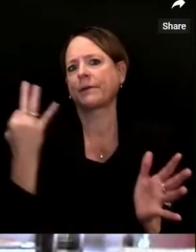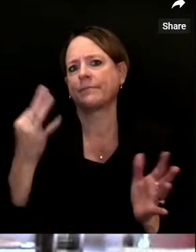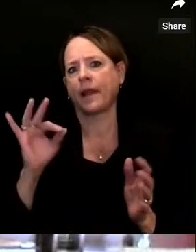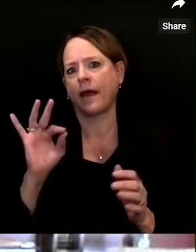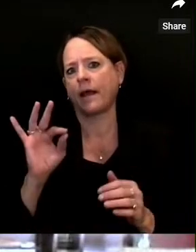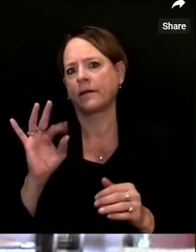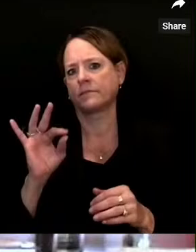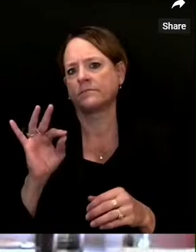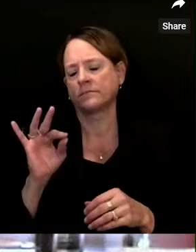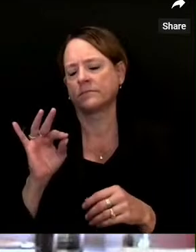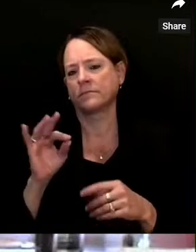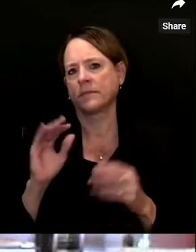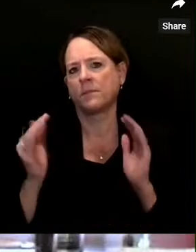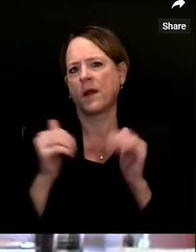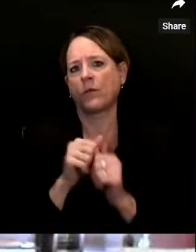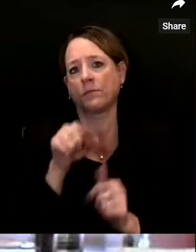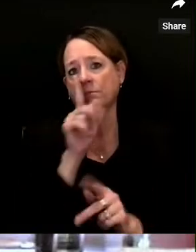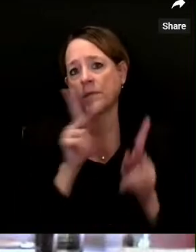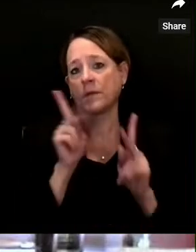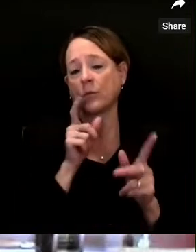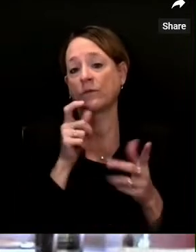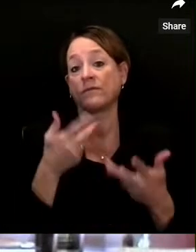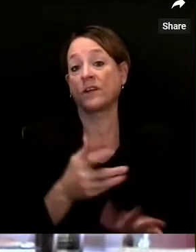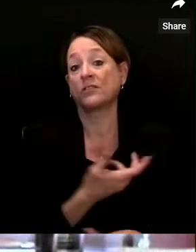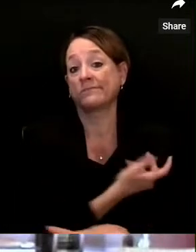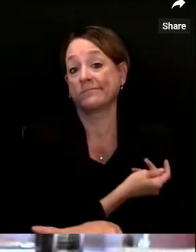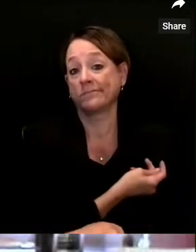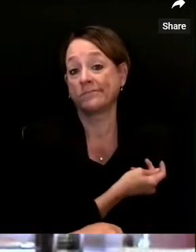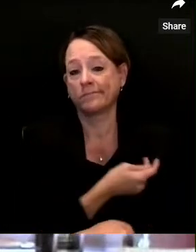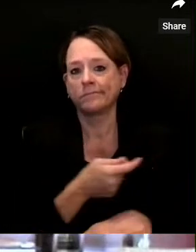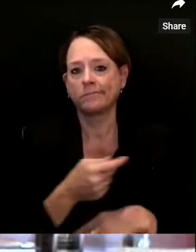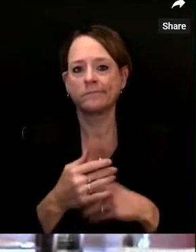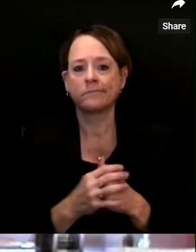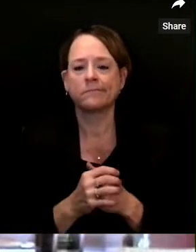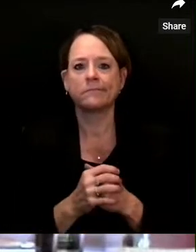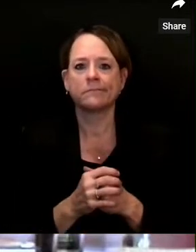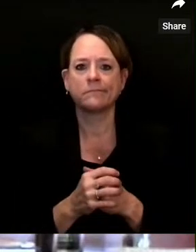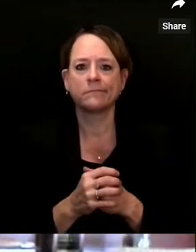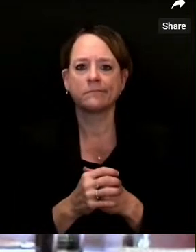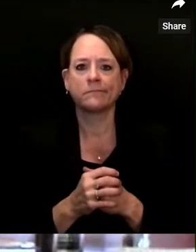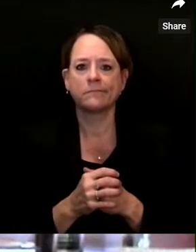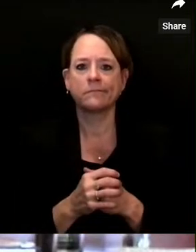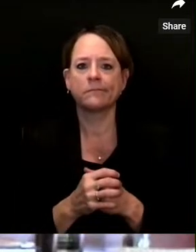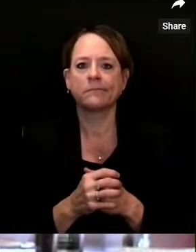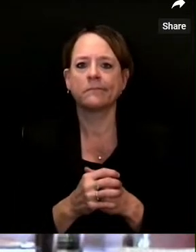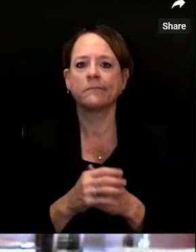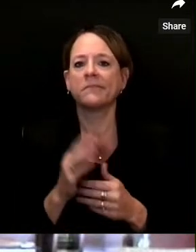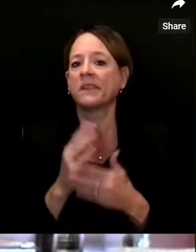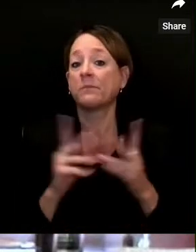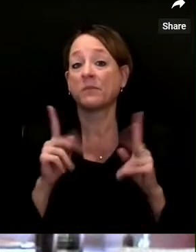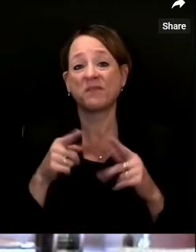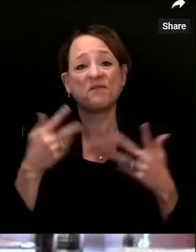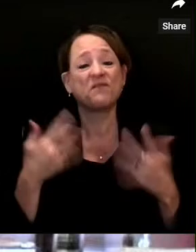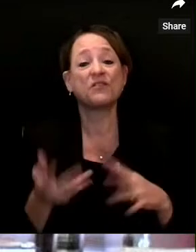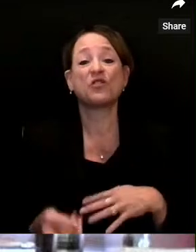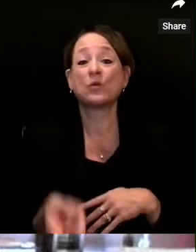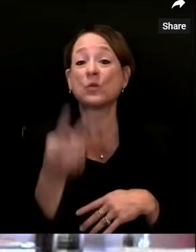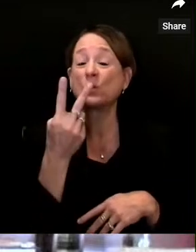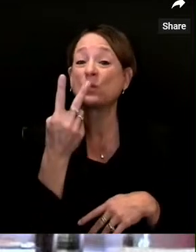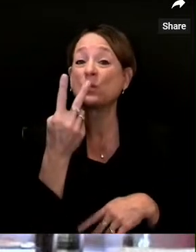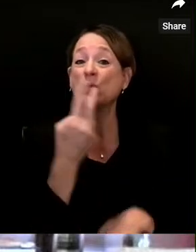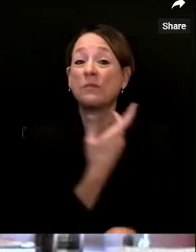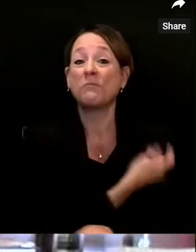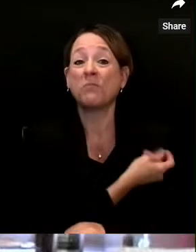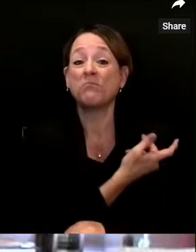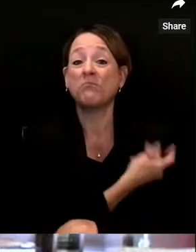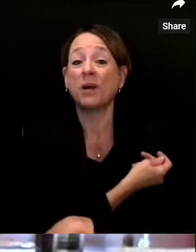So there certainly are some people who have been fully vaccinated who may end up in the hospital with COVID-19. I